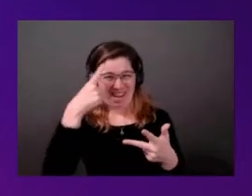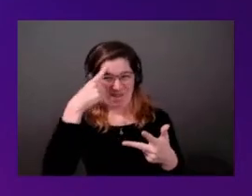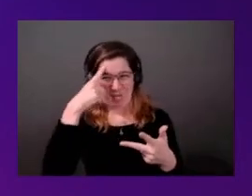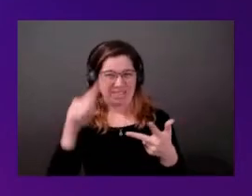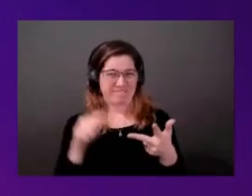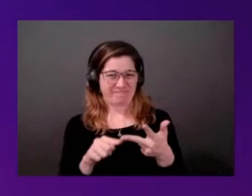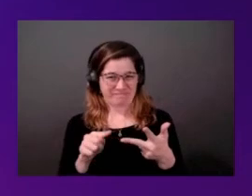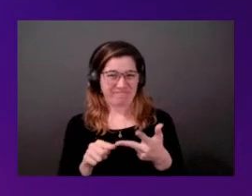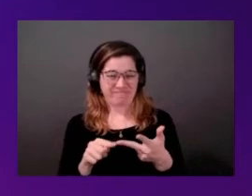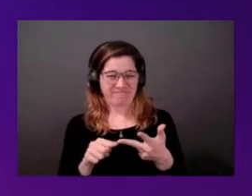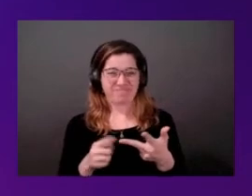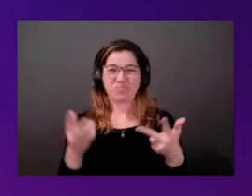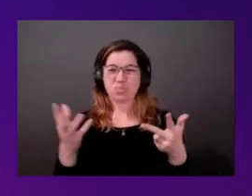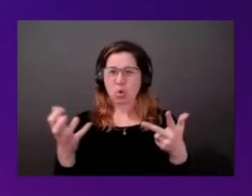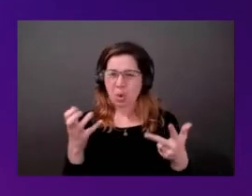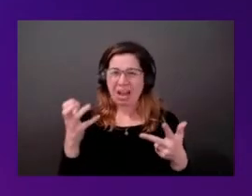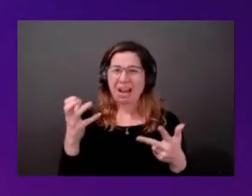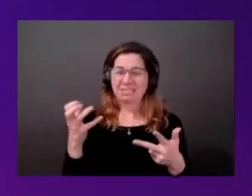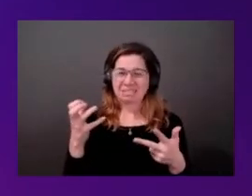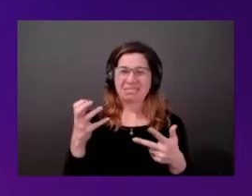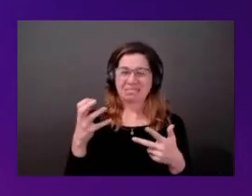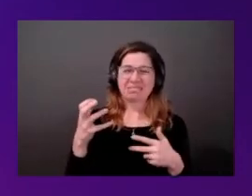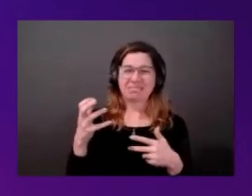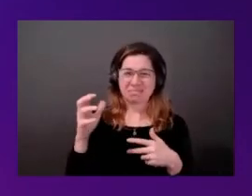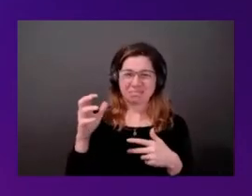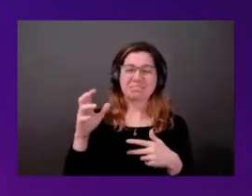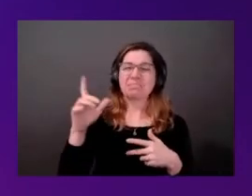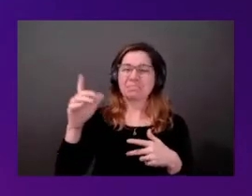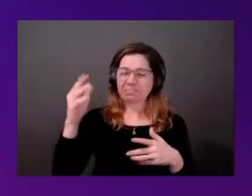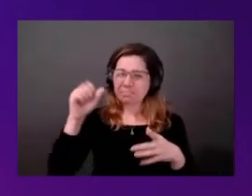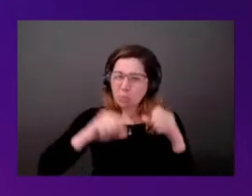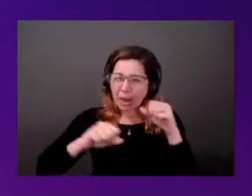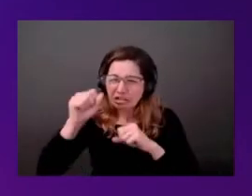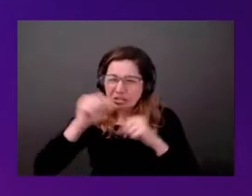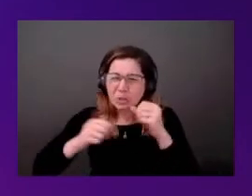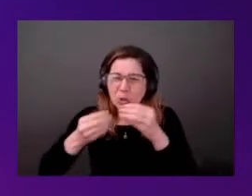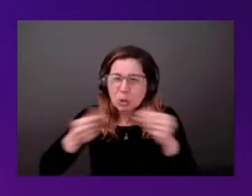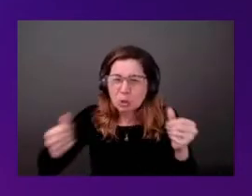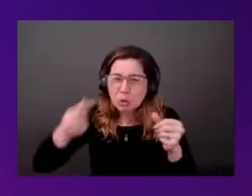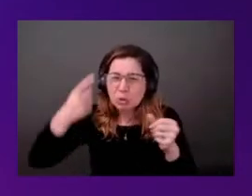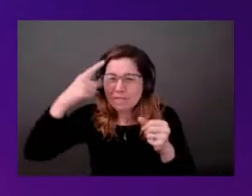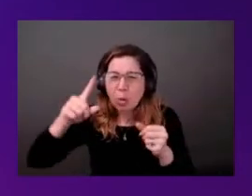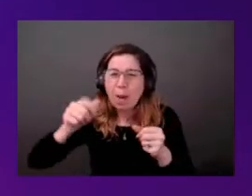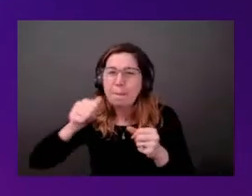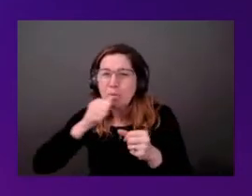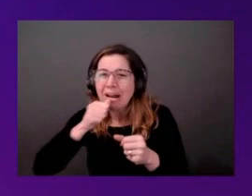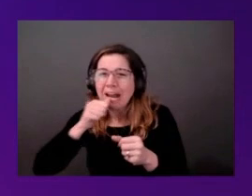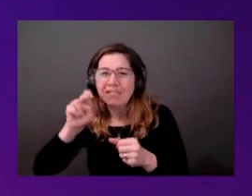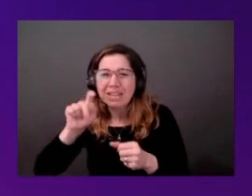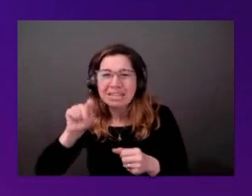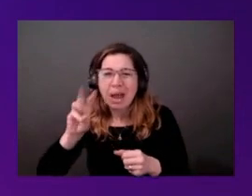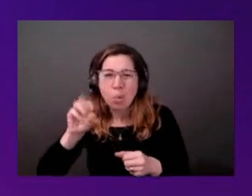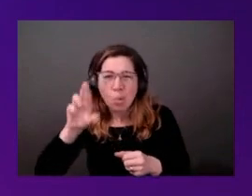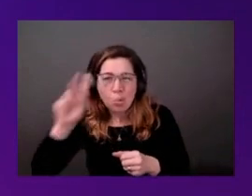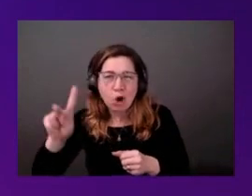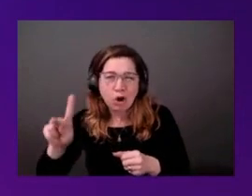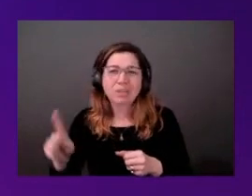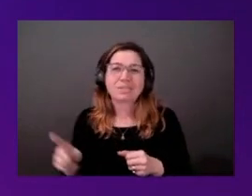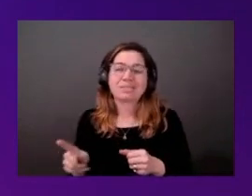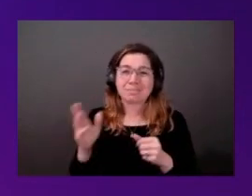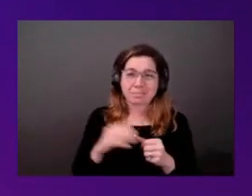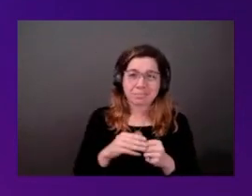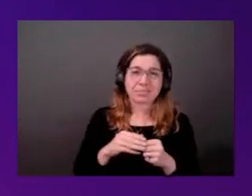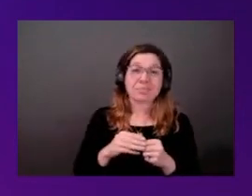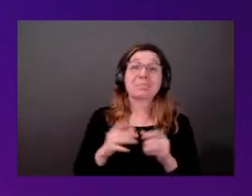for tactical solutions for private network. We see disaster recovery scenarios where you need to have private wireless